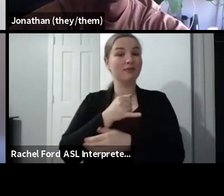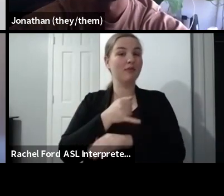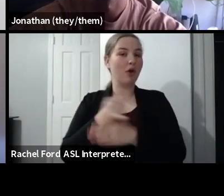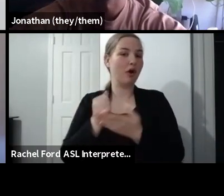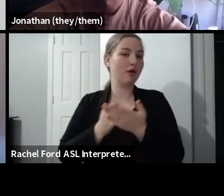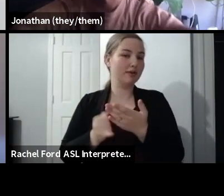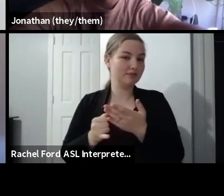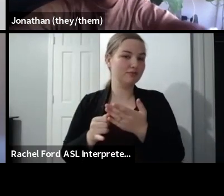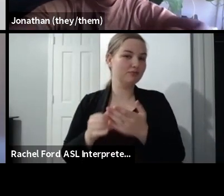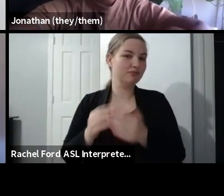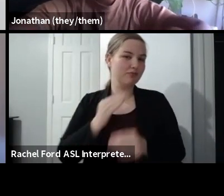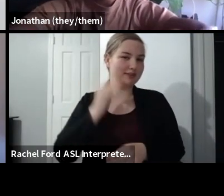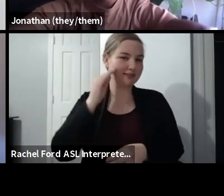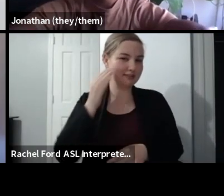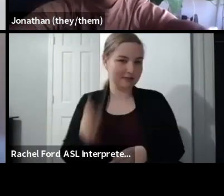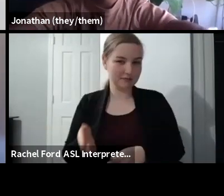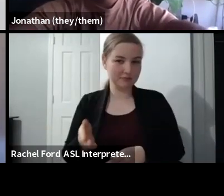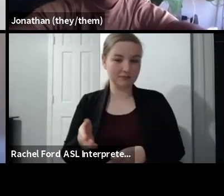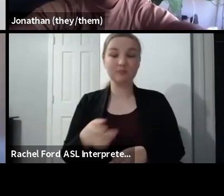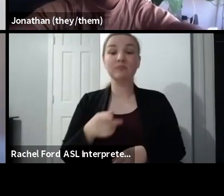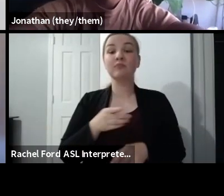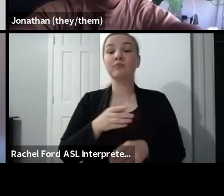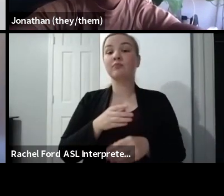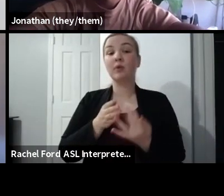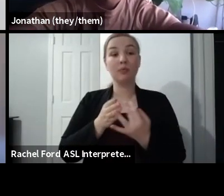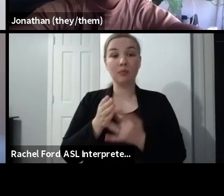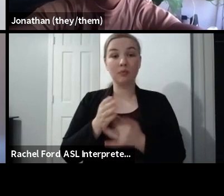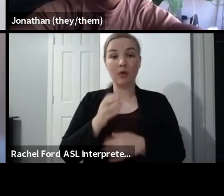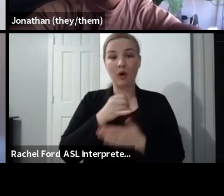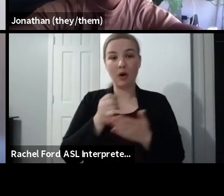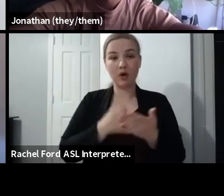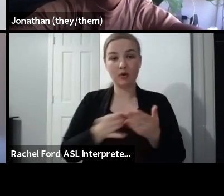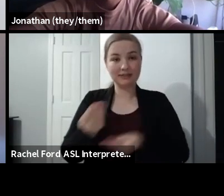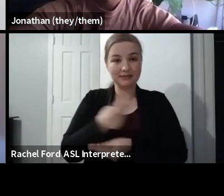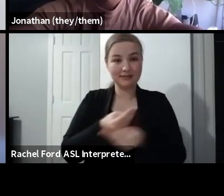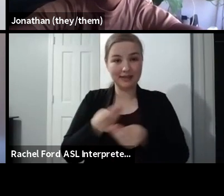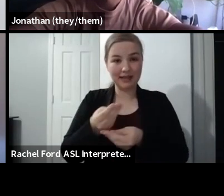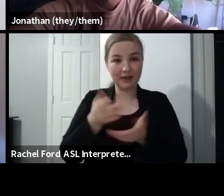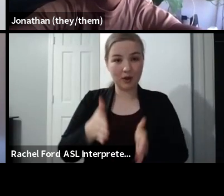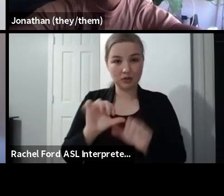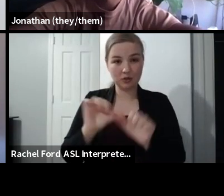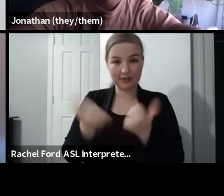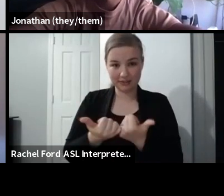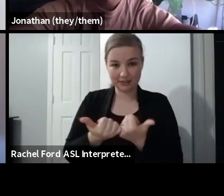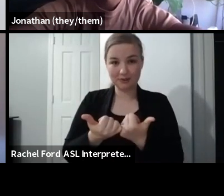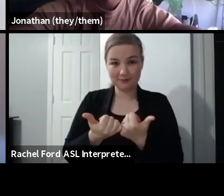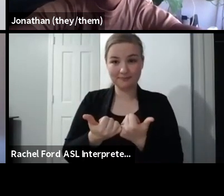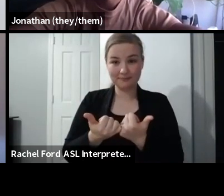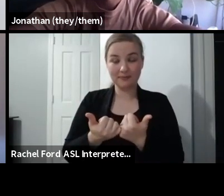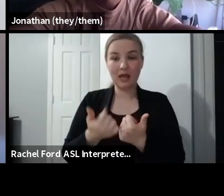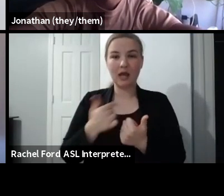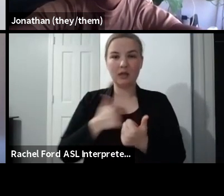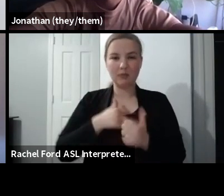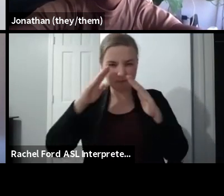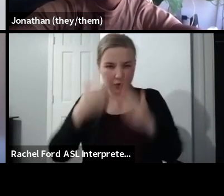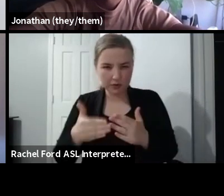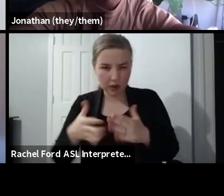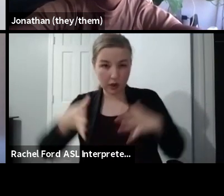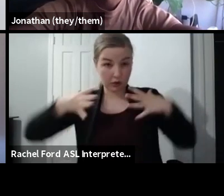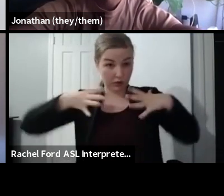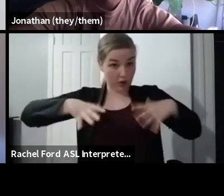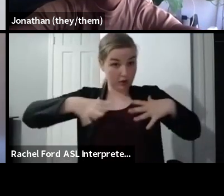Dealers Association. So I'm focusing on the visual parts of my practice, building up costumes